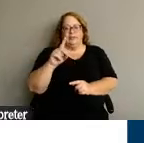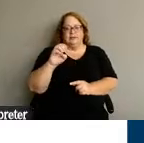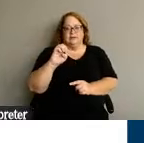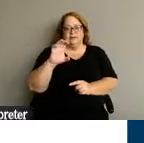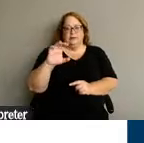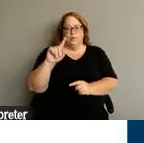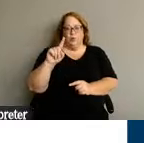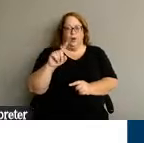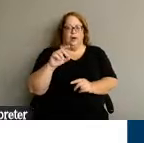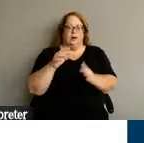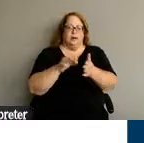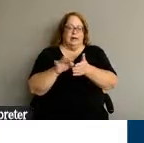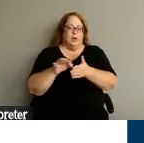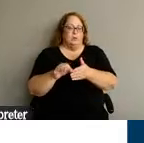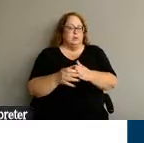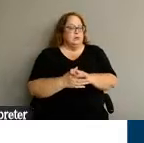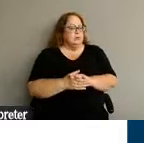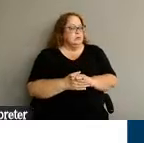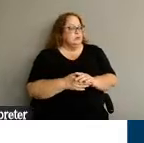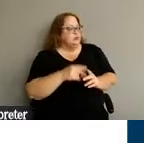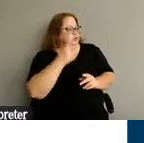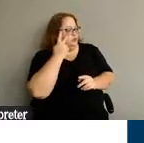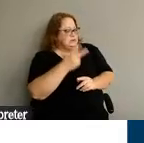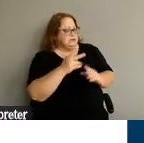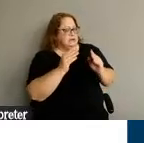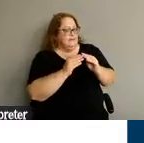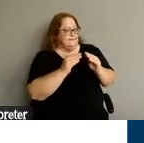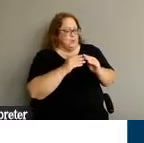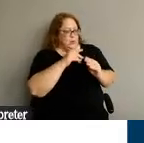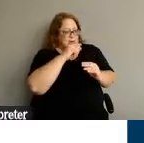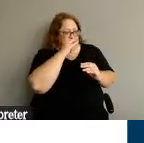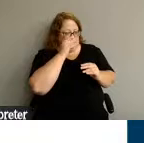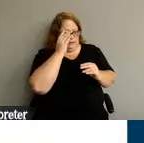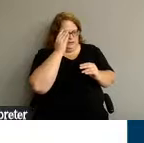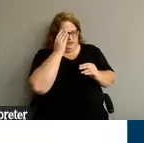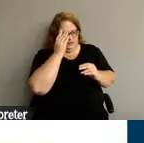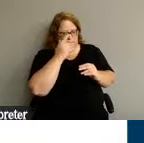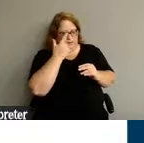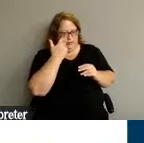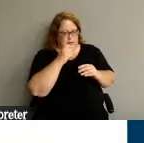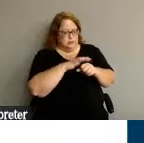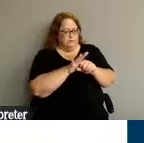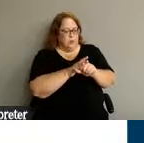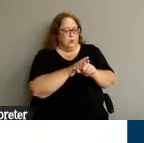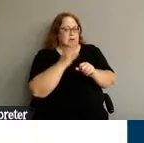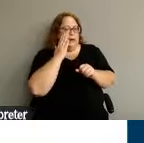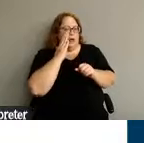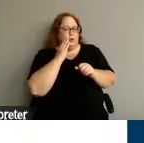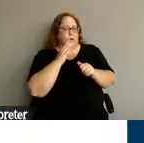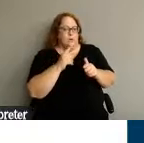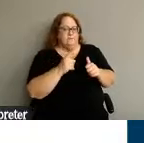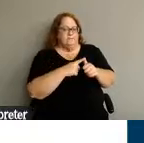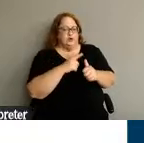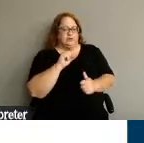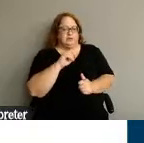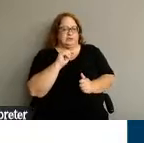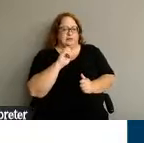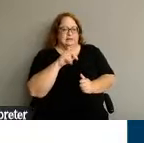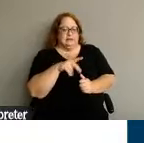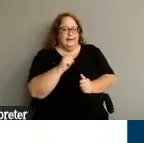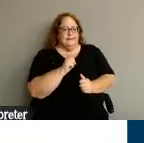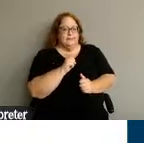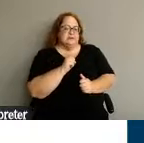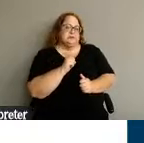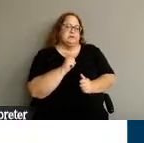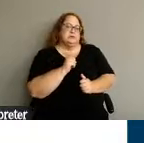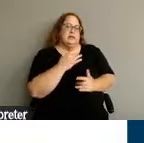1. So you're seeing a lot more kids with COVID. I know First Steps, when they come, they usually go right into